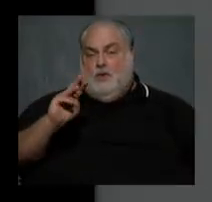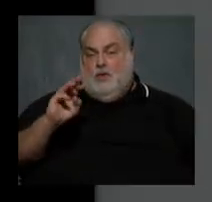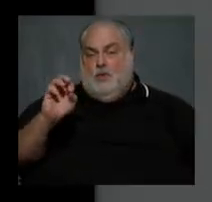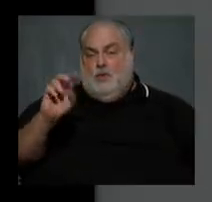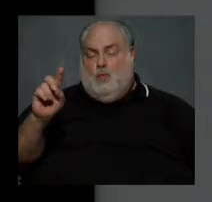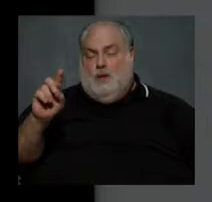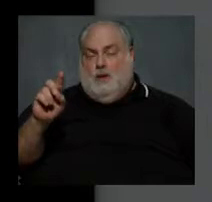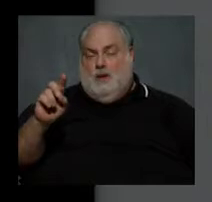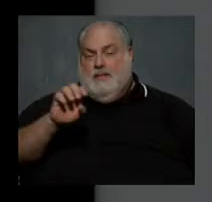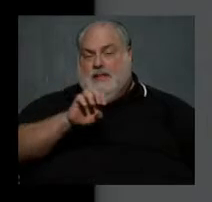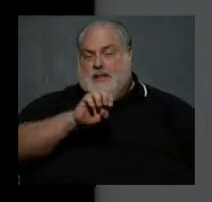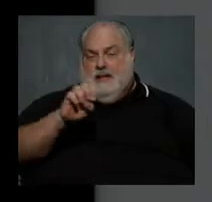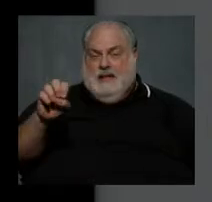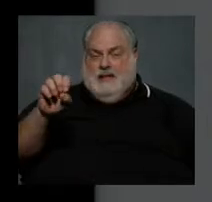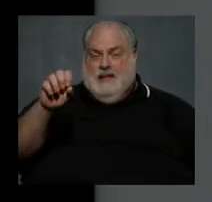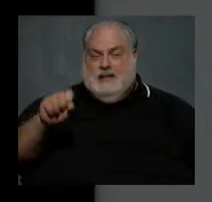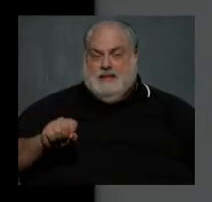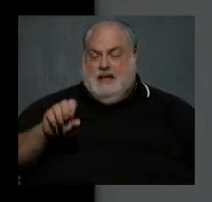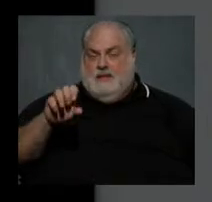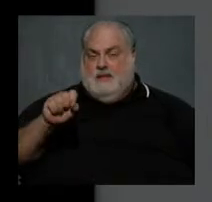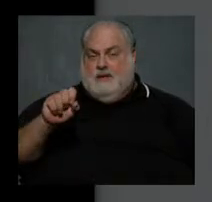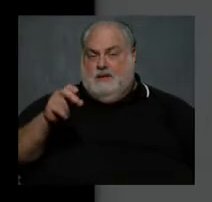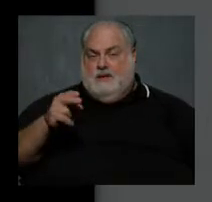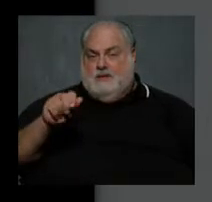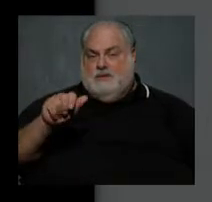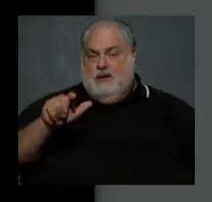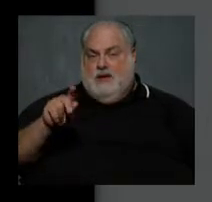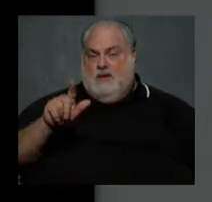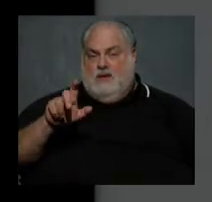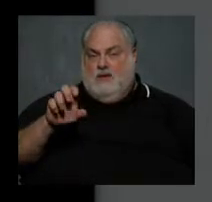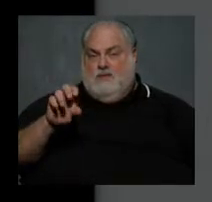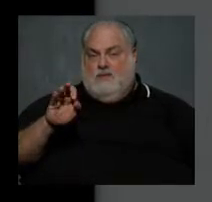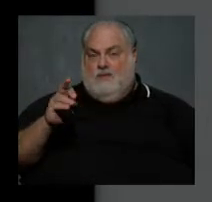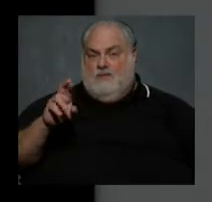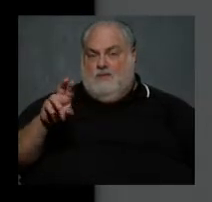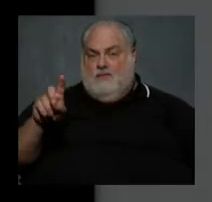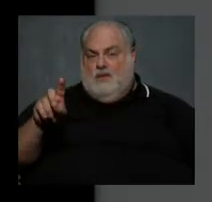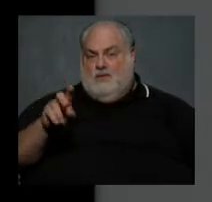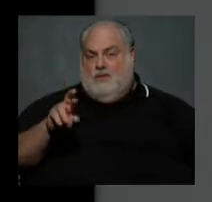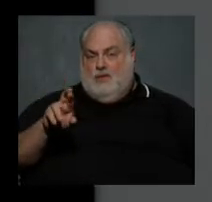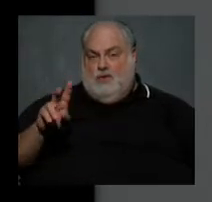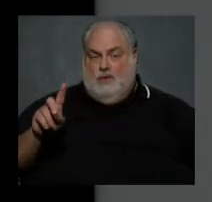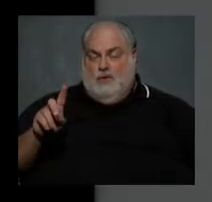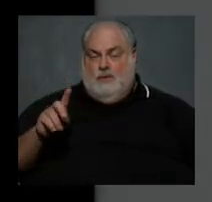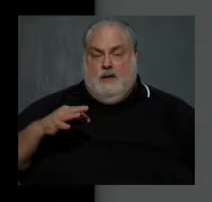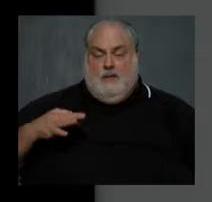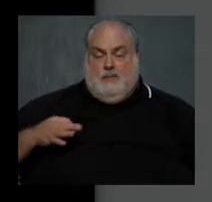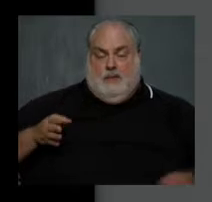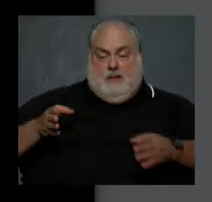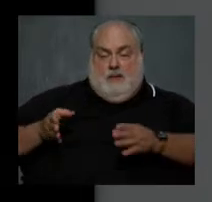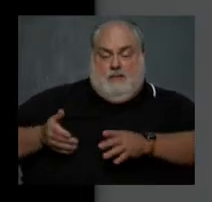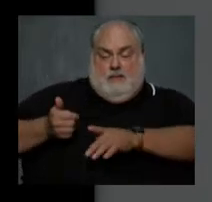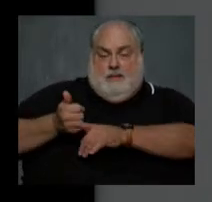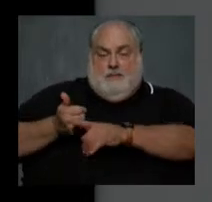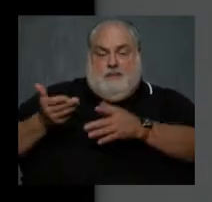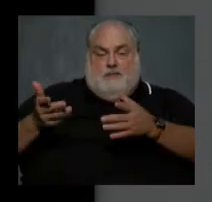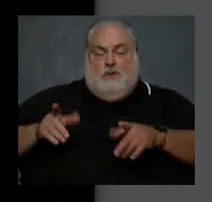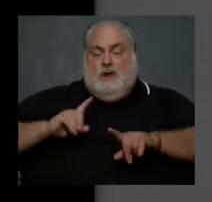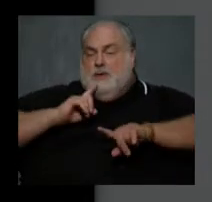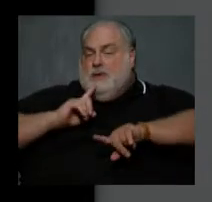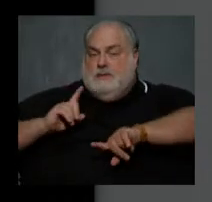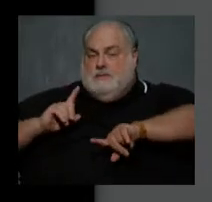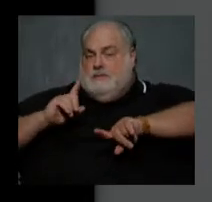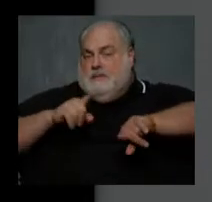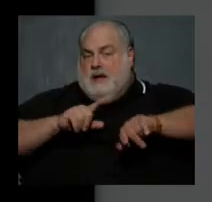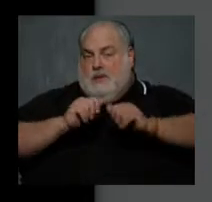Review, located on the east side of South Shackleford Road in the 27 to 3300 blocks. The applicant has addressed staff's concerns